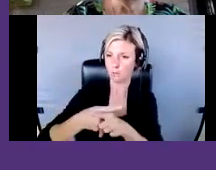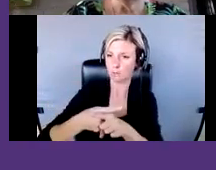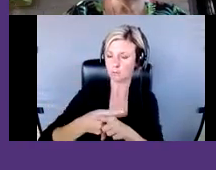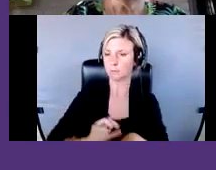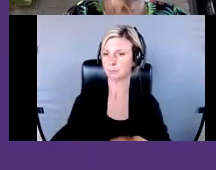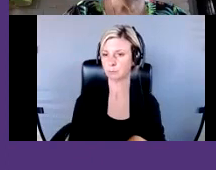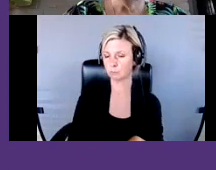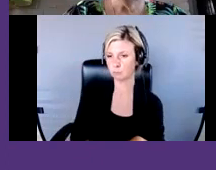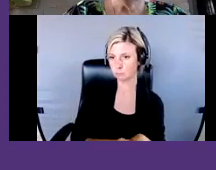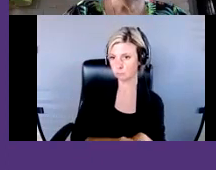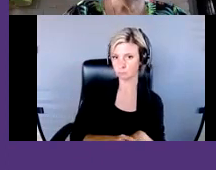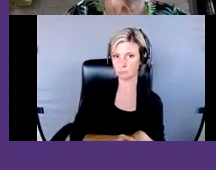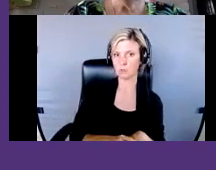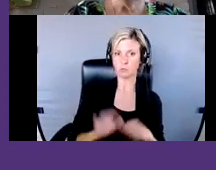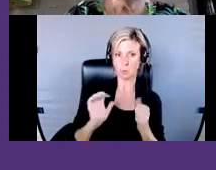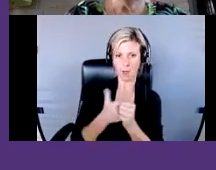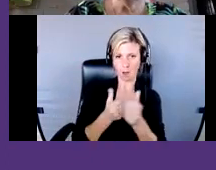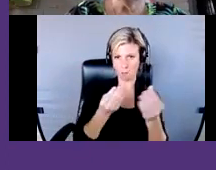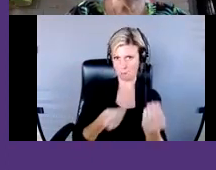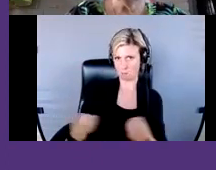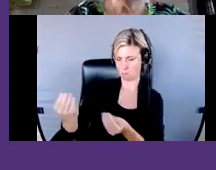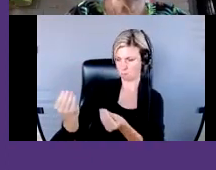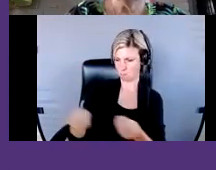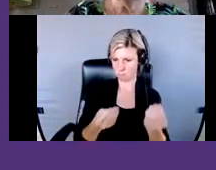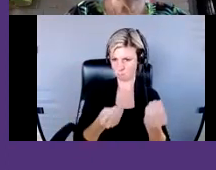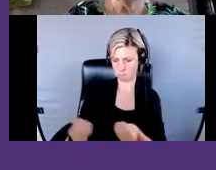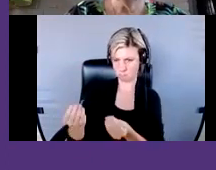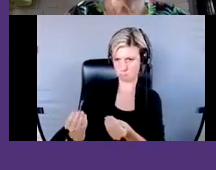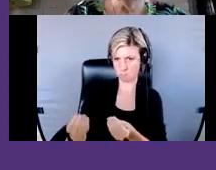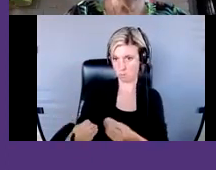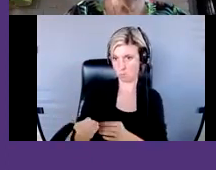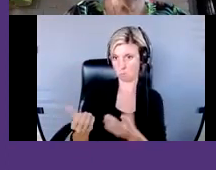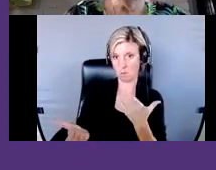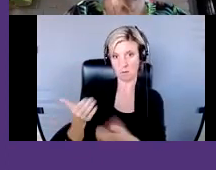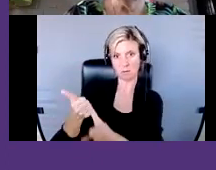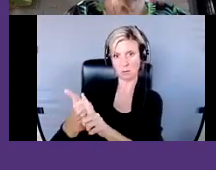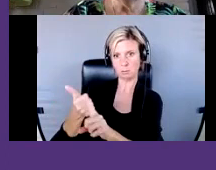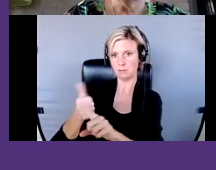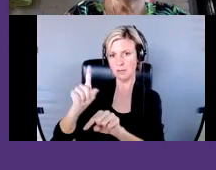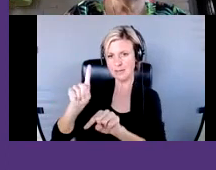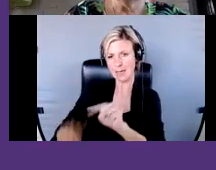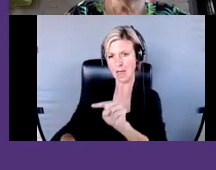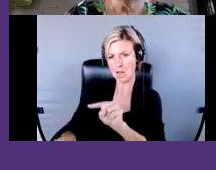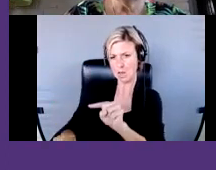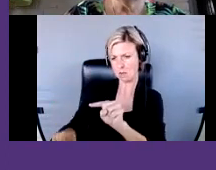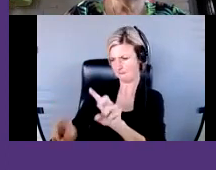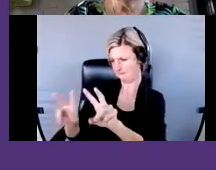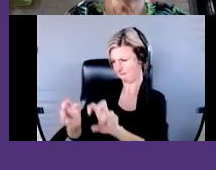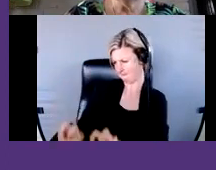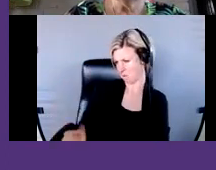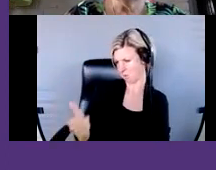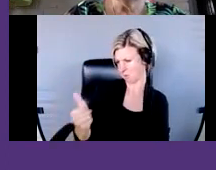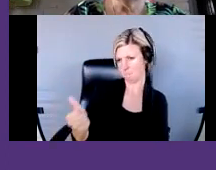who lack the ability to have insight into the impact. And in some cases where